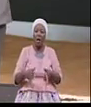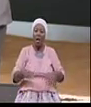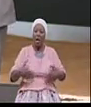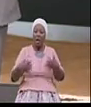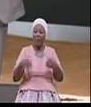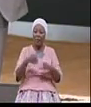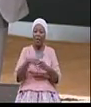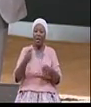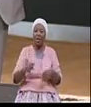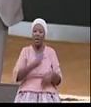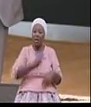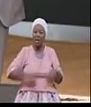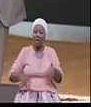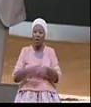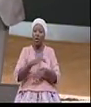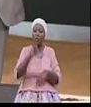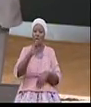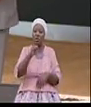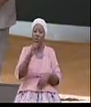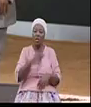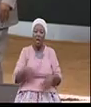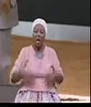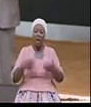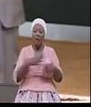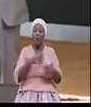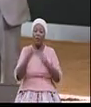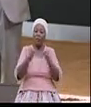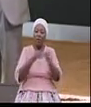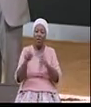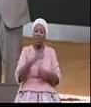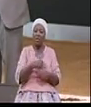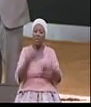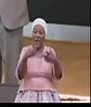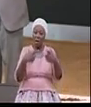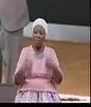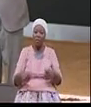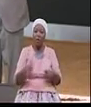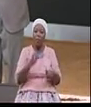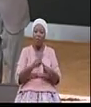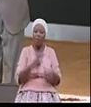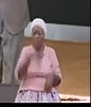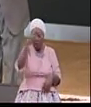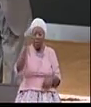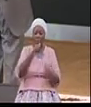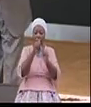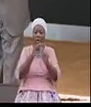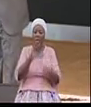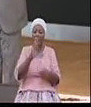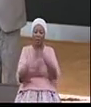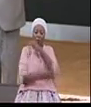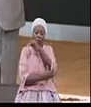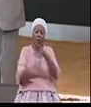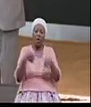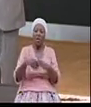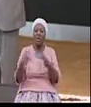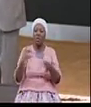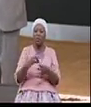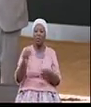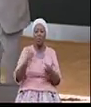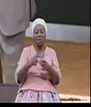kingdom is not the life of fighting, of contention. Blessed are the poor in spirit. We bend